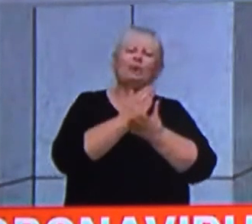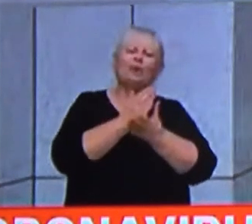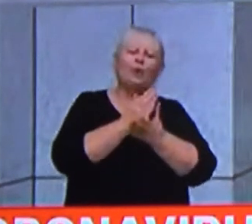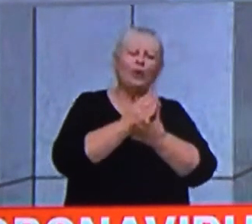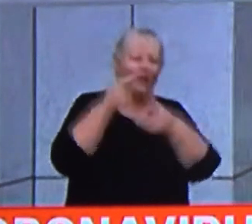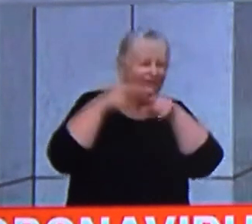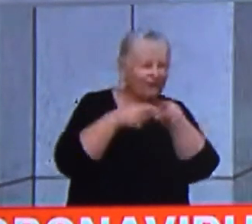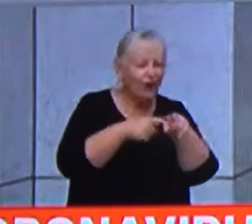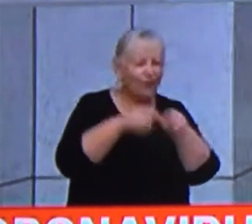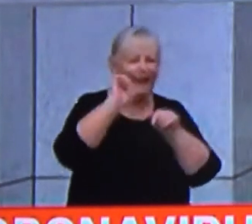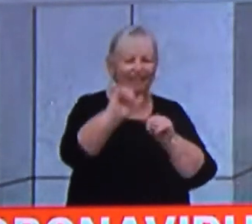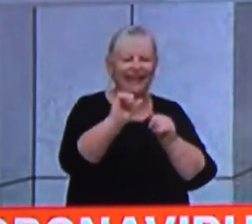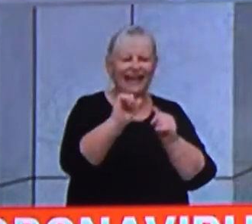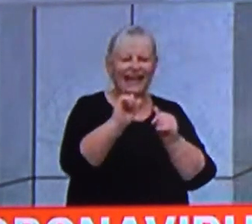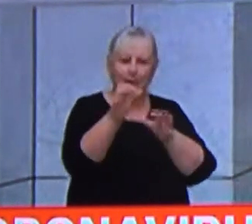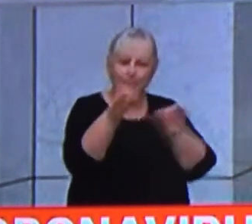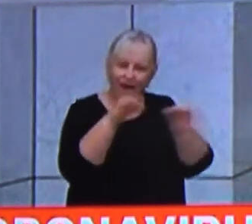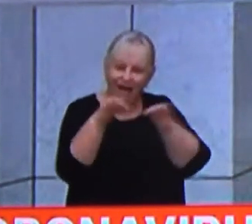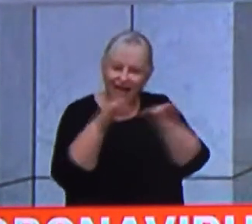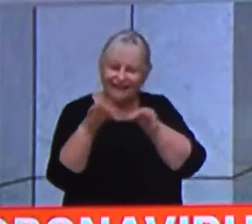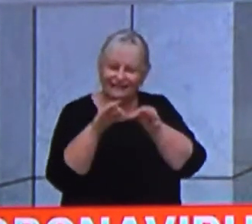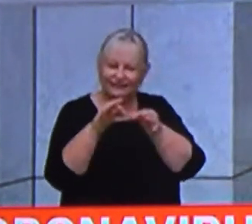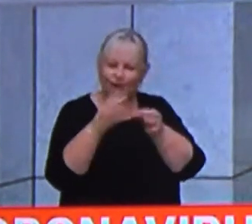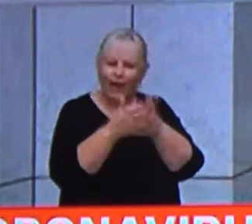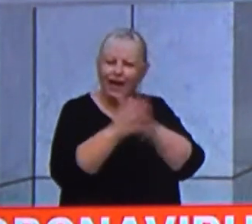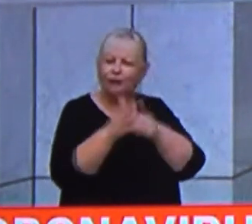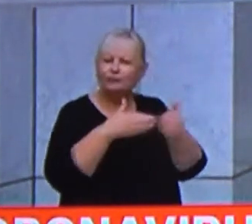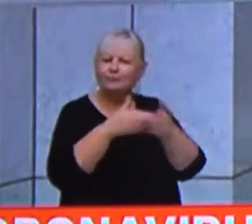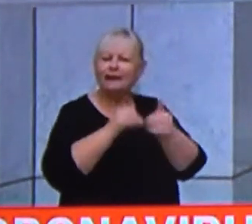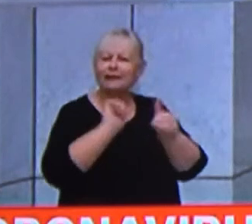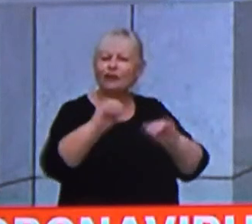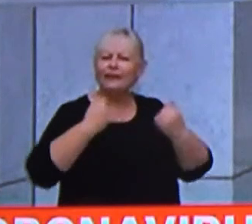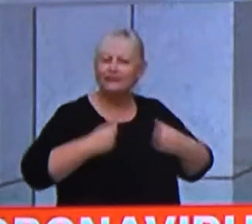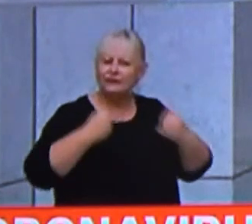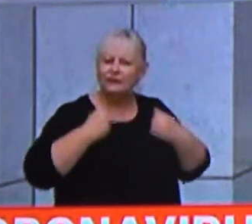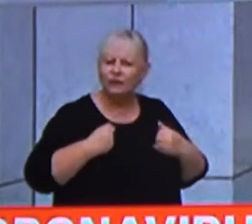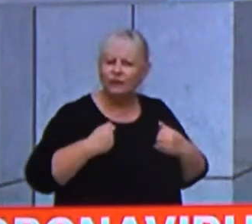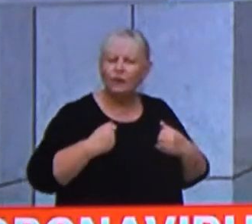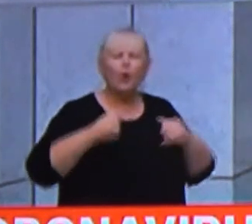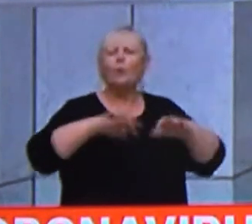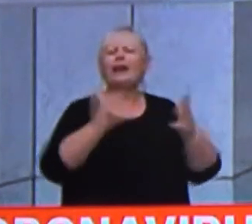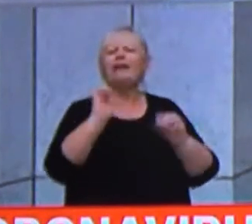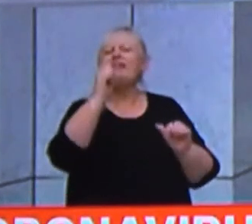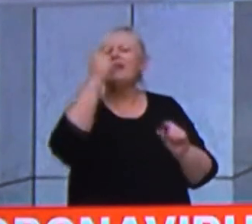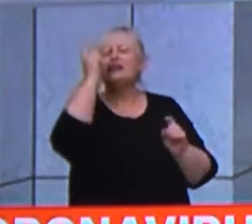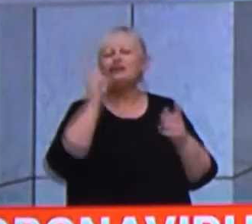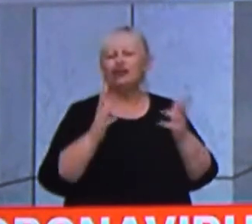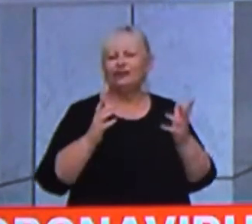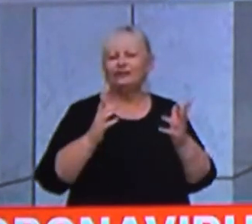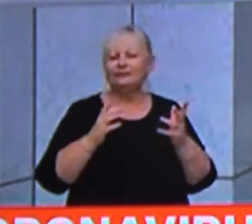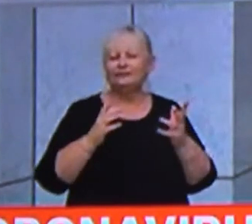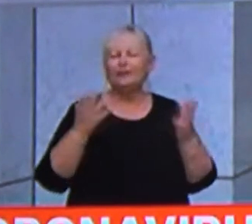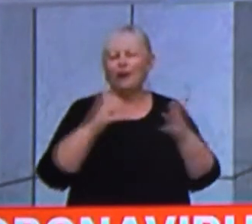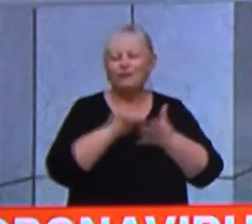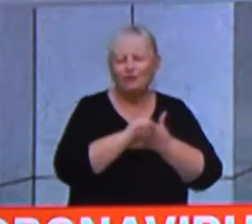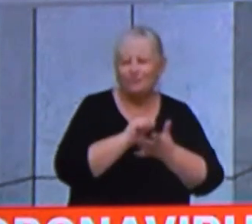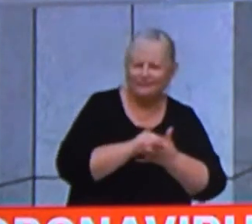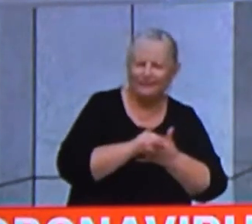can go with that, for too many Australians today, that also encompasses a sense of